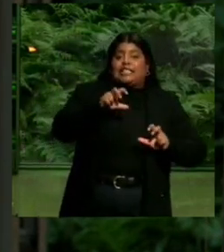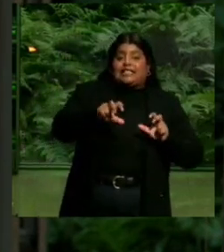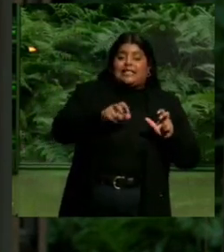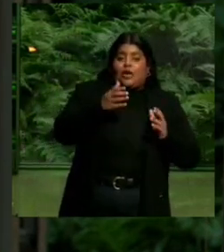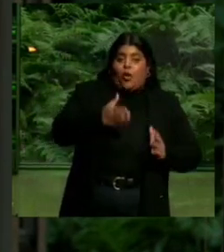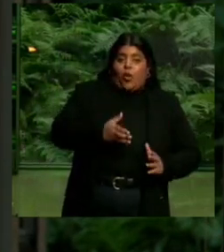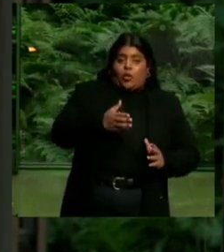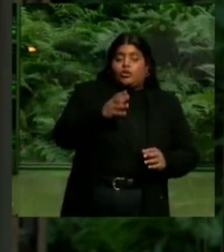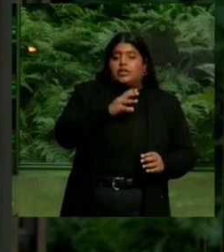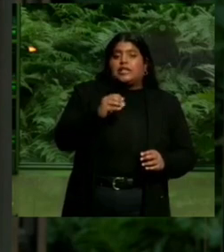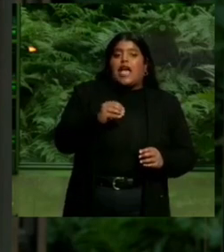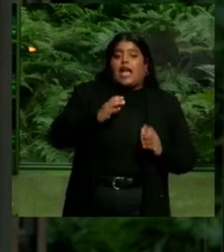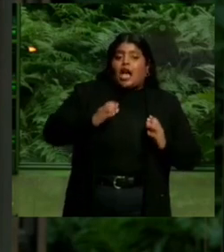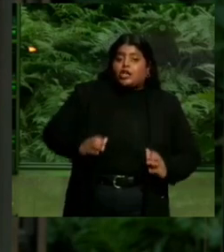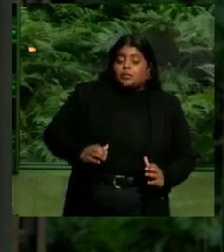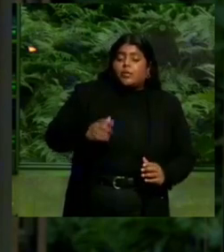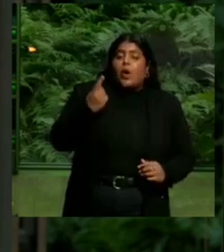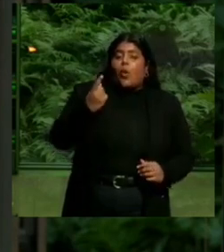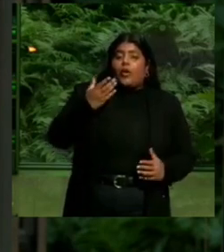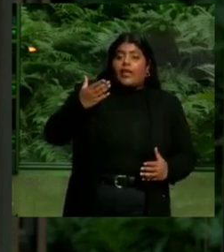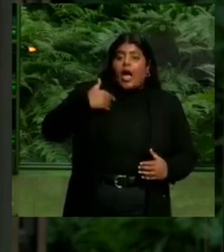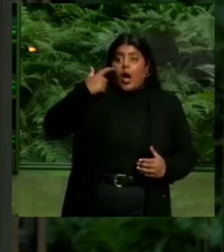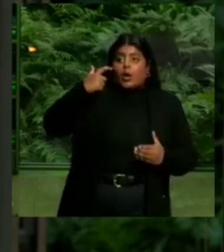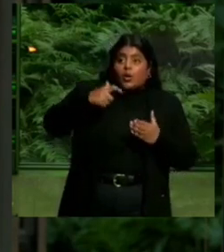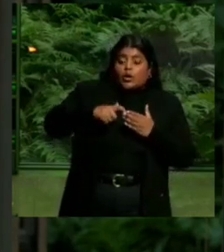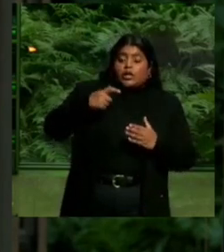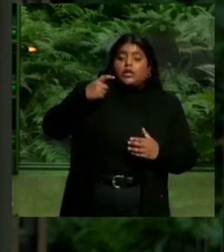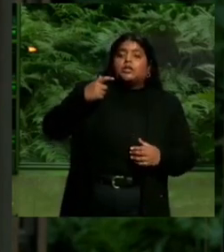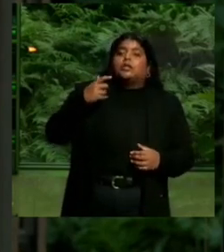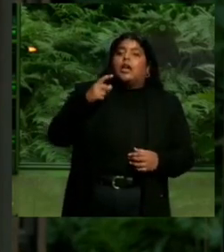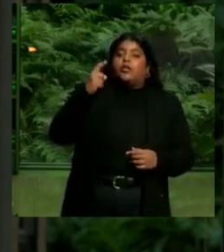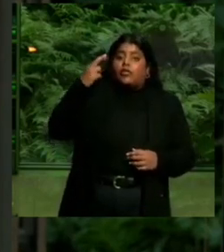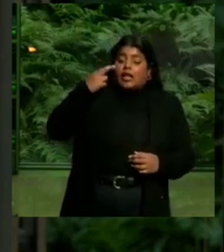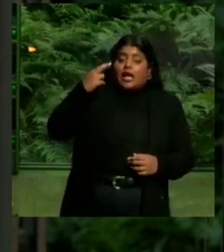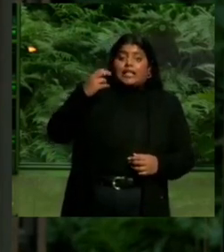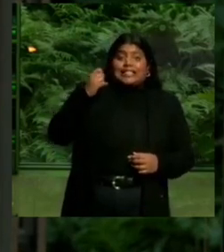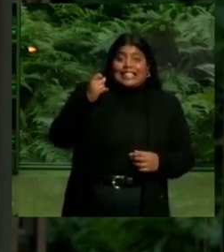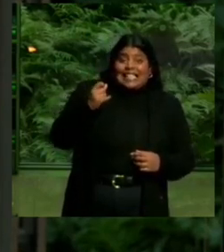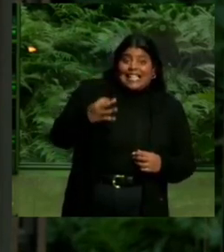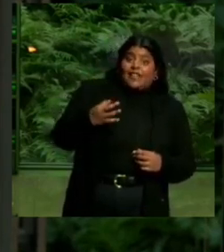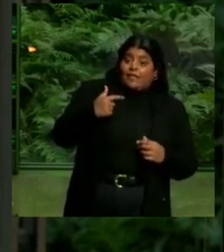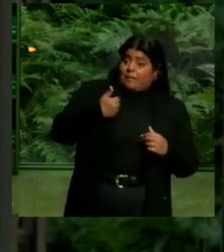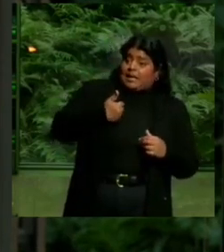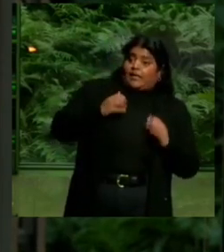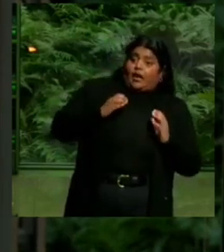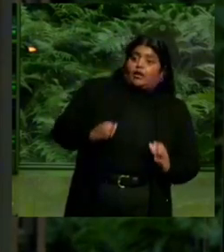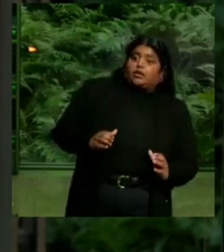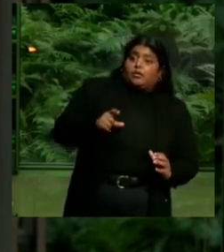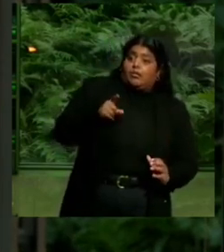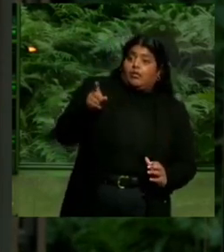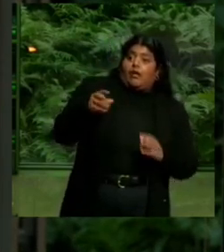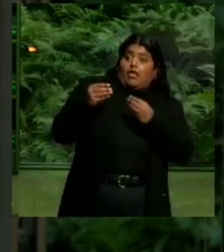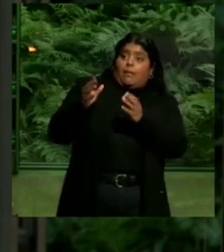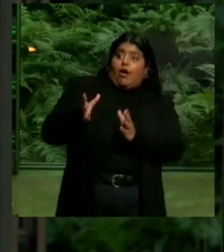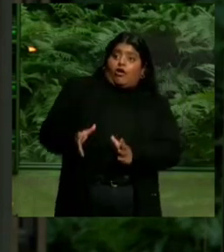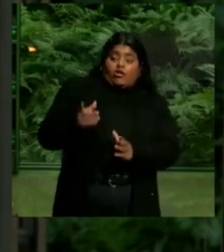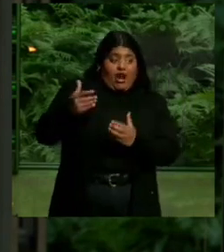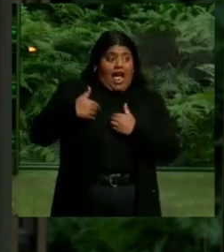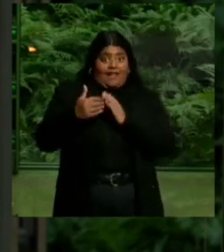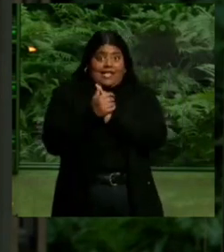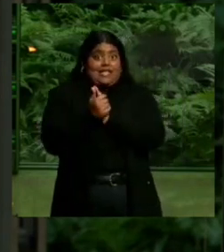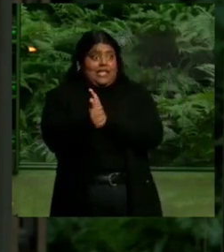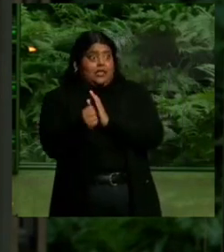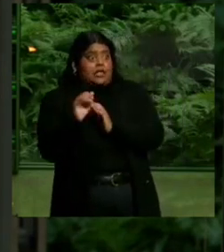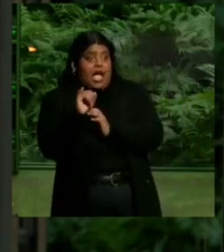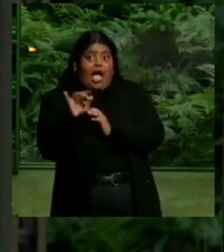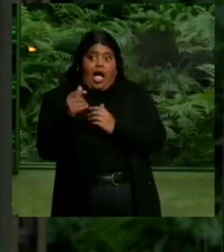I'm realizing is that if I'm a customer, if I get a marketer who has the skill sets of AI versus one that